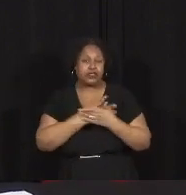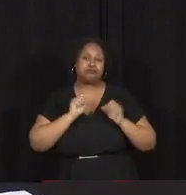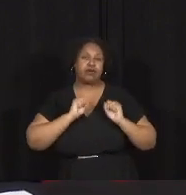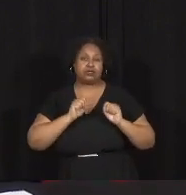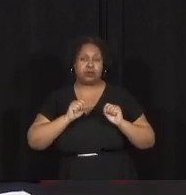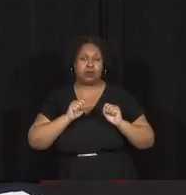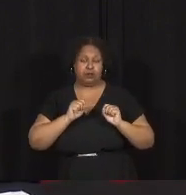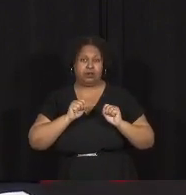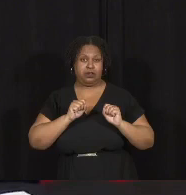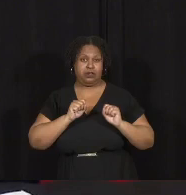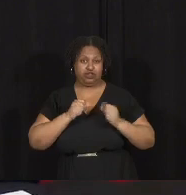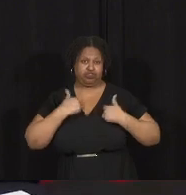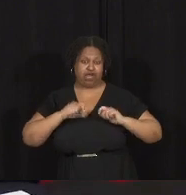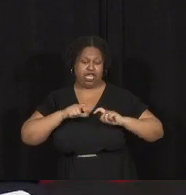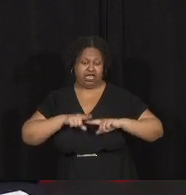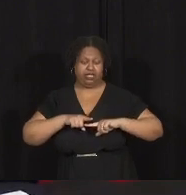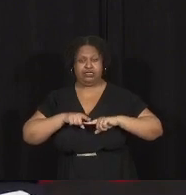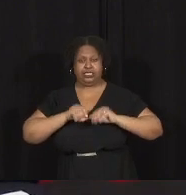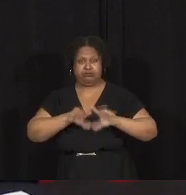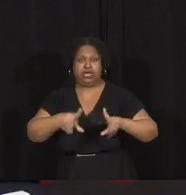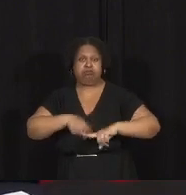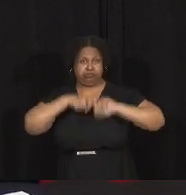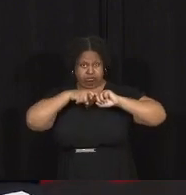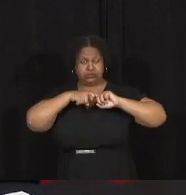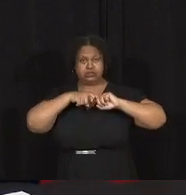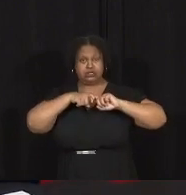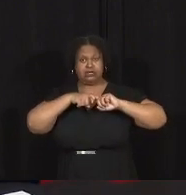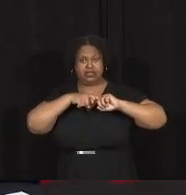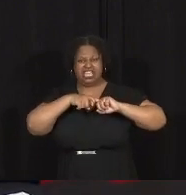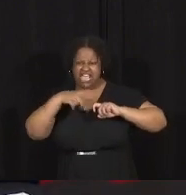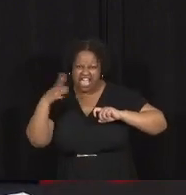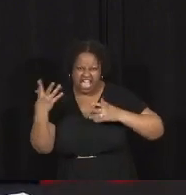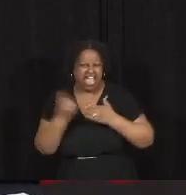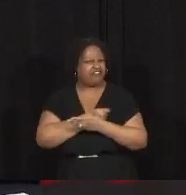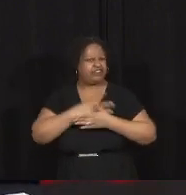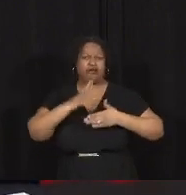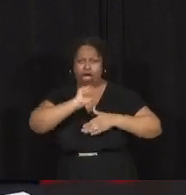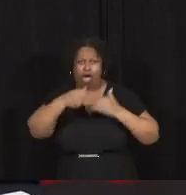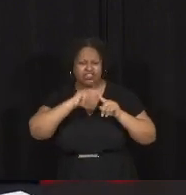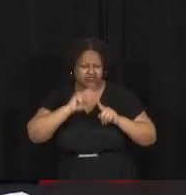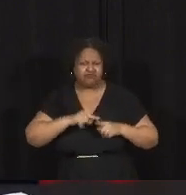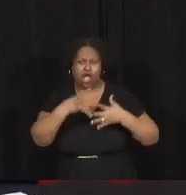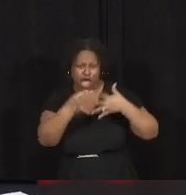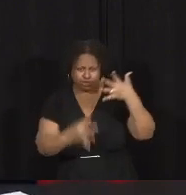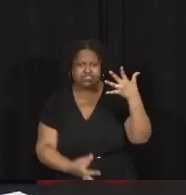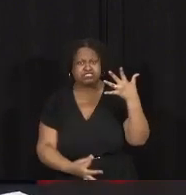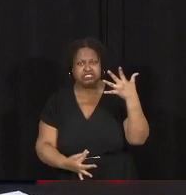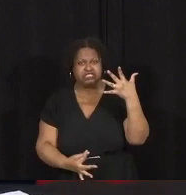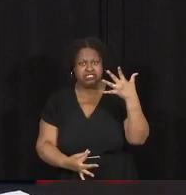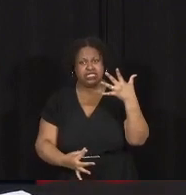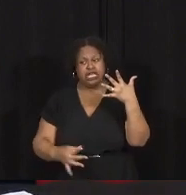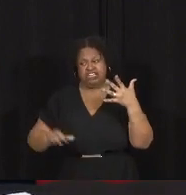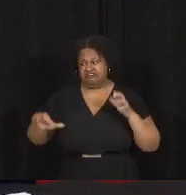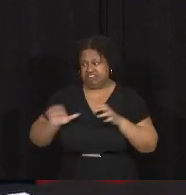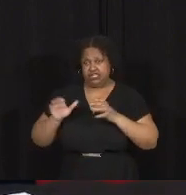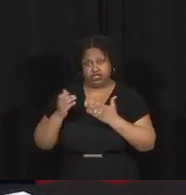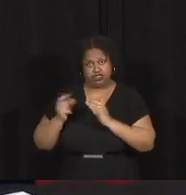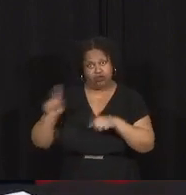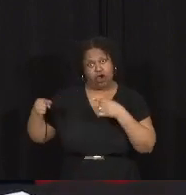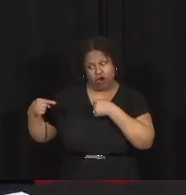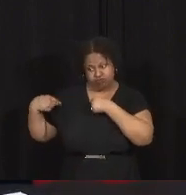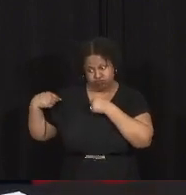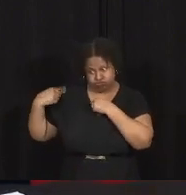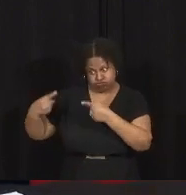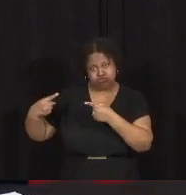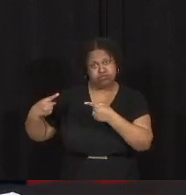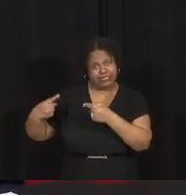we can think of, everything that already has been done stays in place, all of the